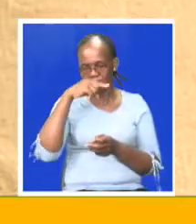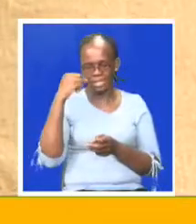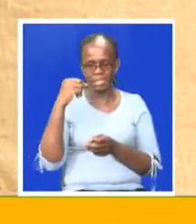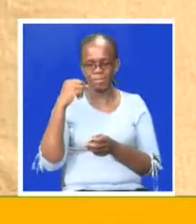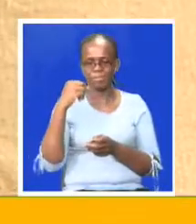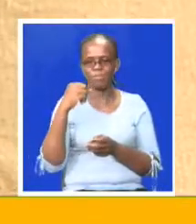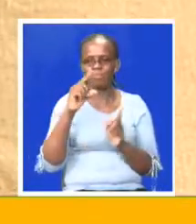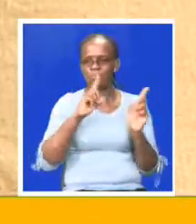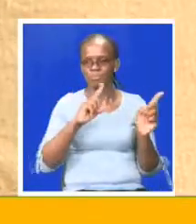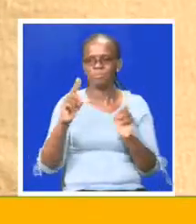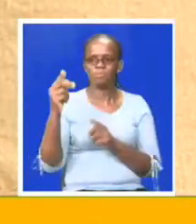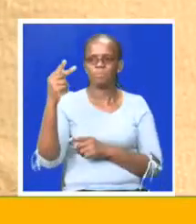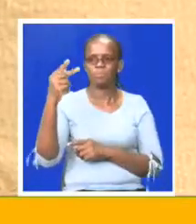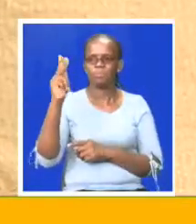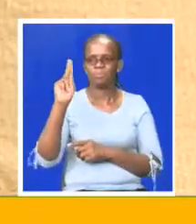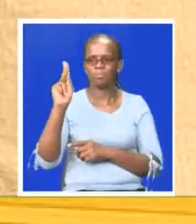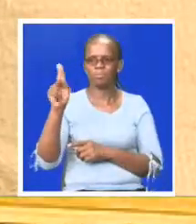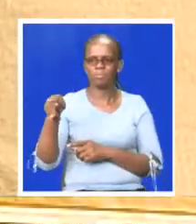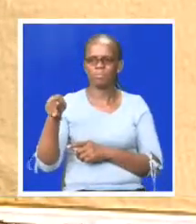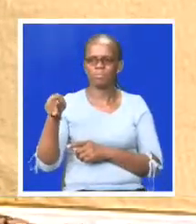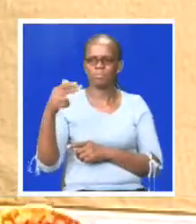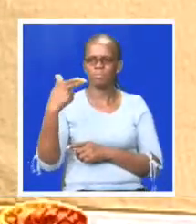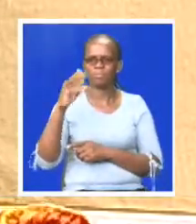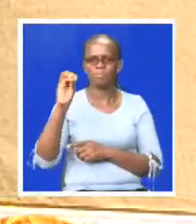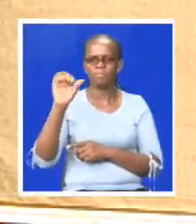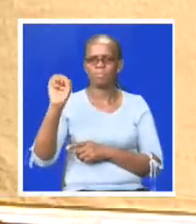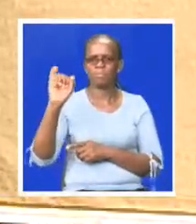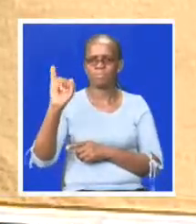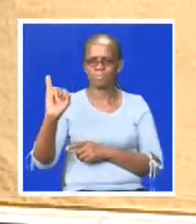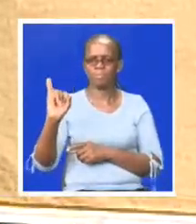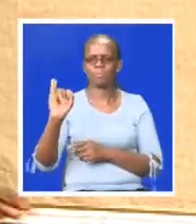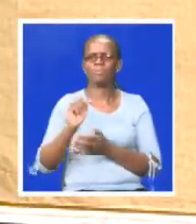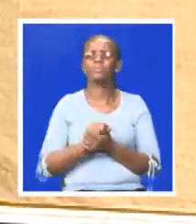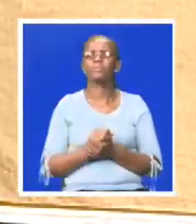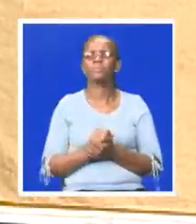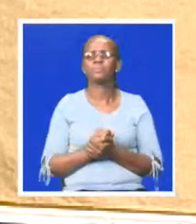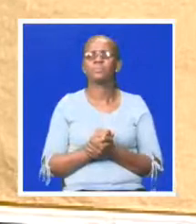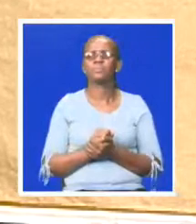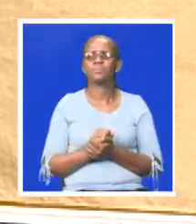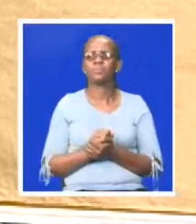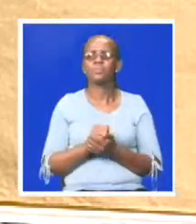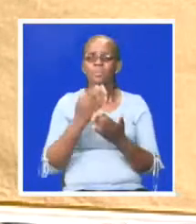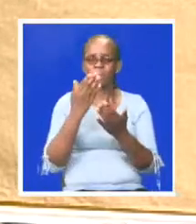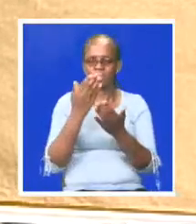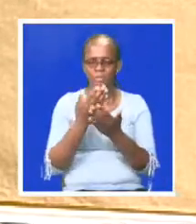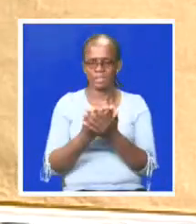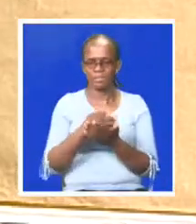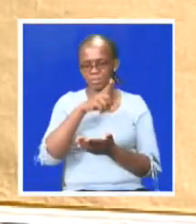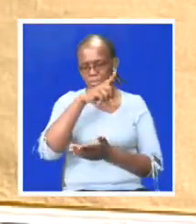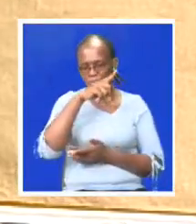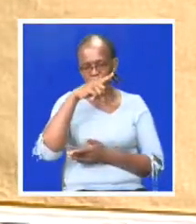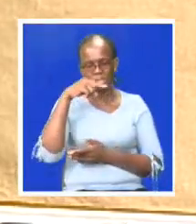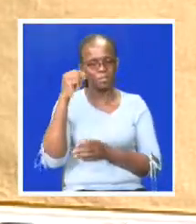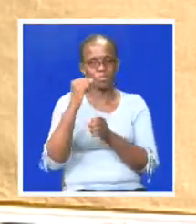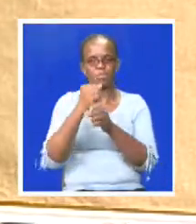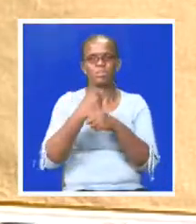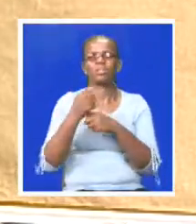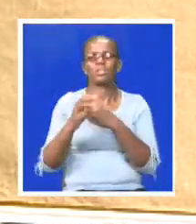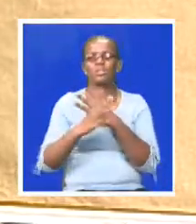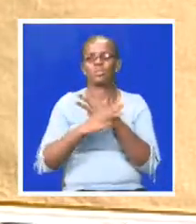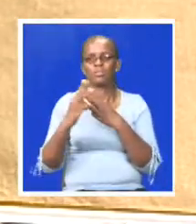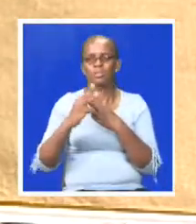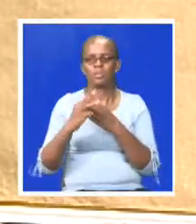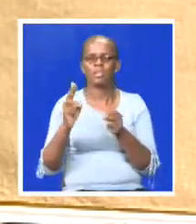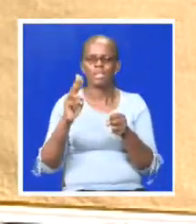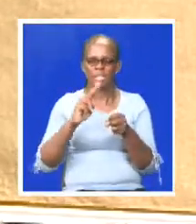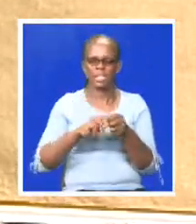said. Alright, before we begin everything, I'd like us to name the days of the week. I know you know the days of the week and